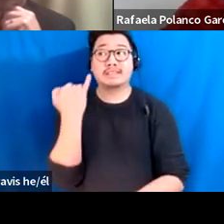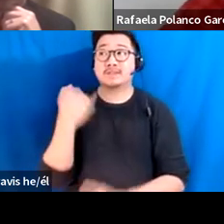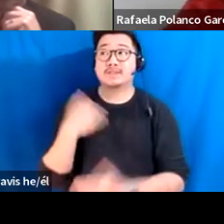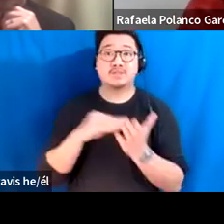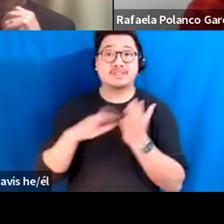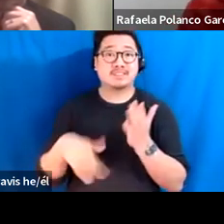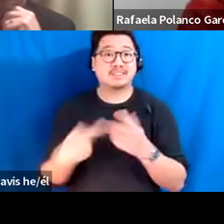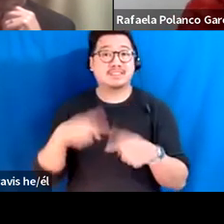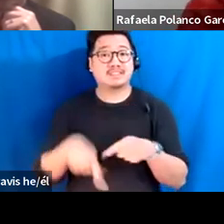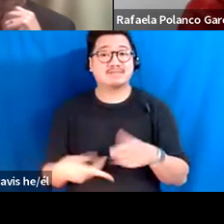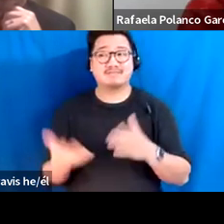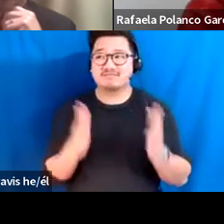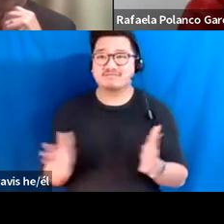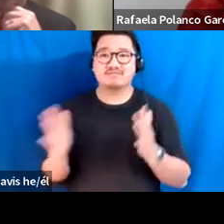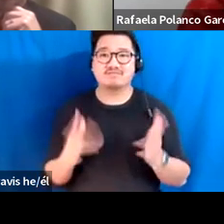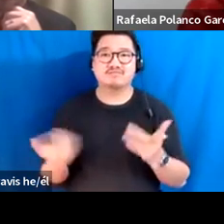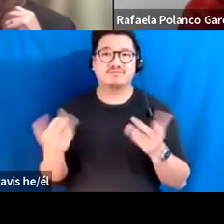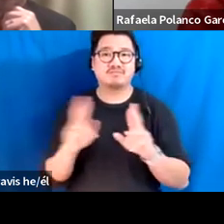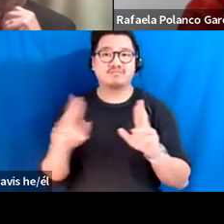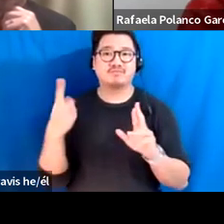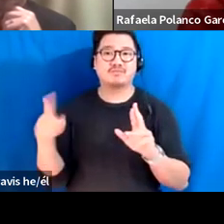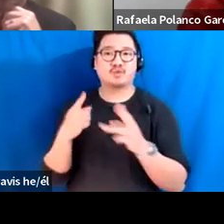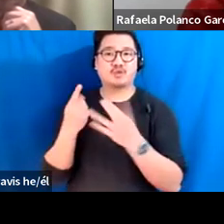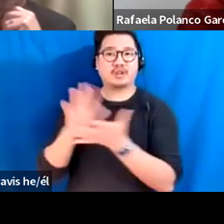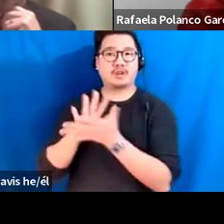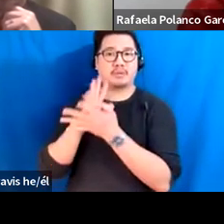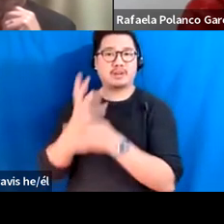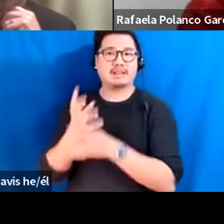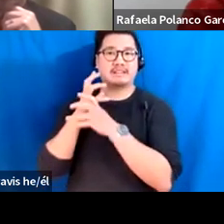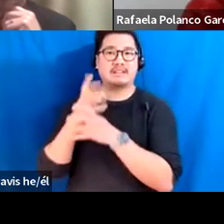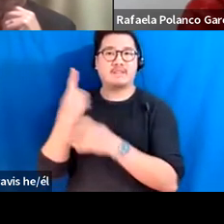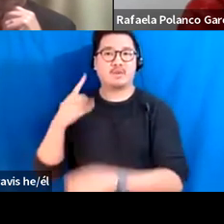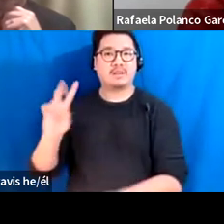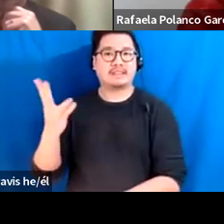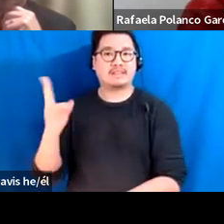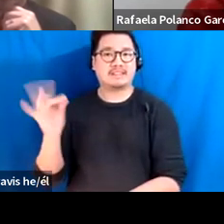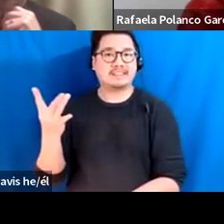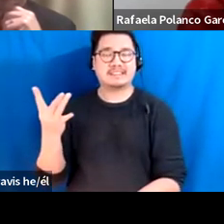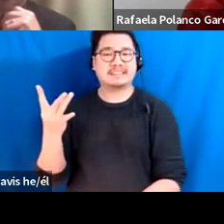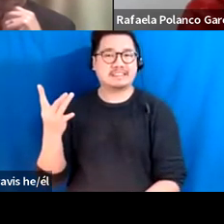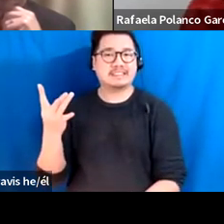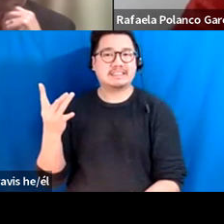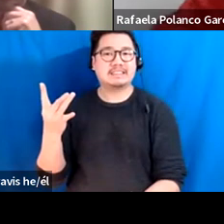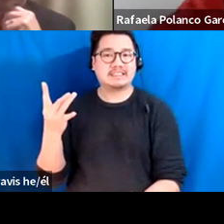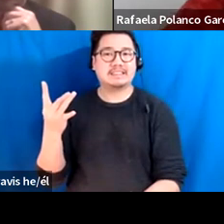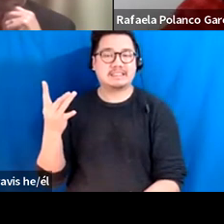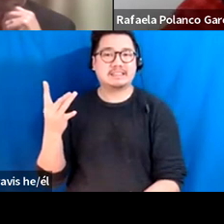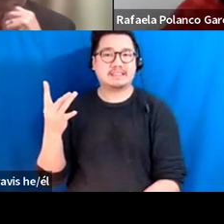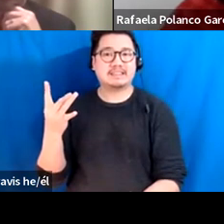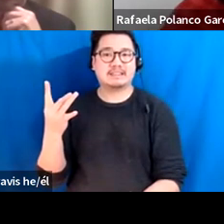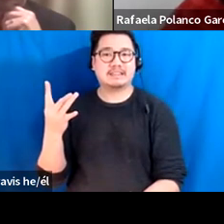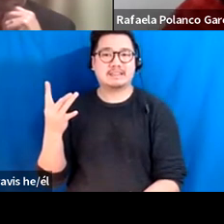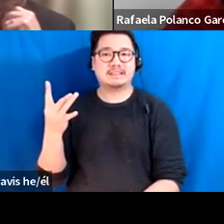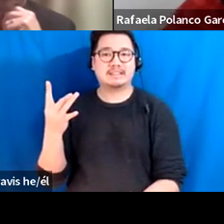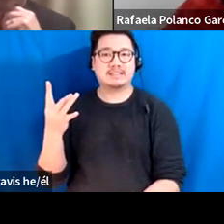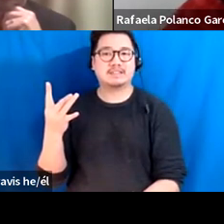have access to the kind of rigor that they even needed the seventh and eighth grade to get ready for high school um we've gotta